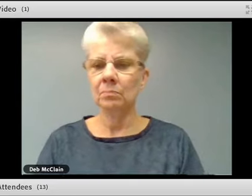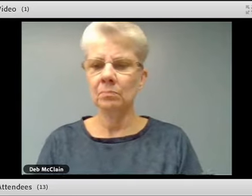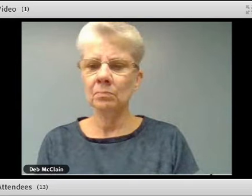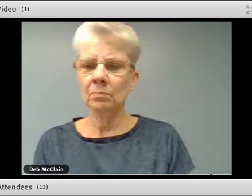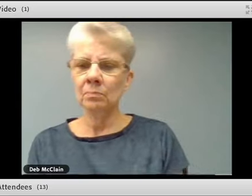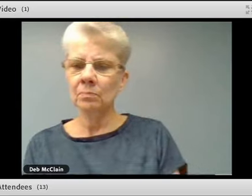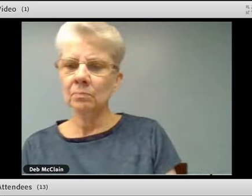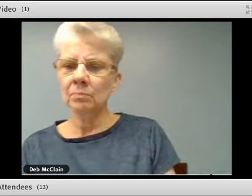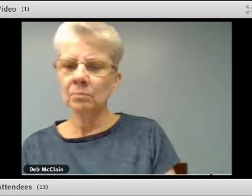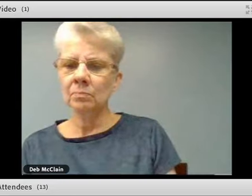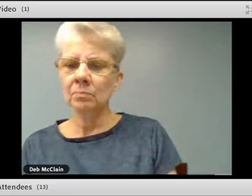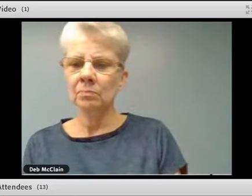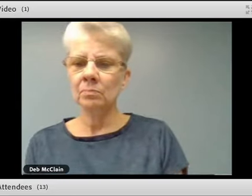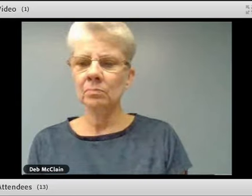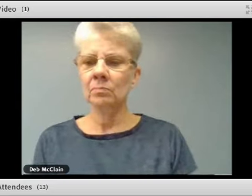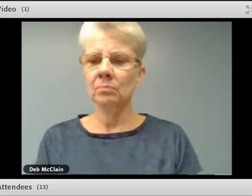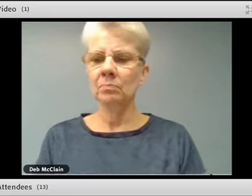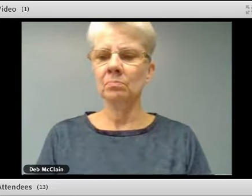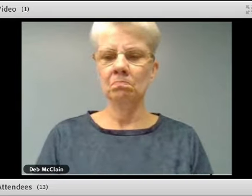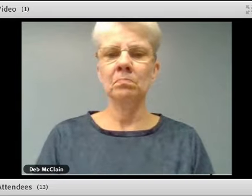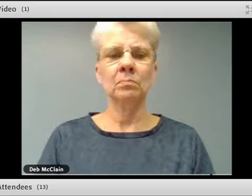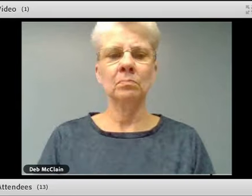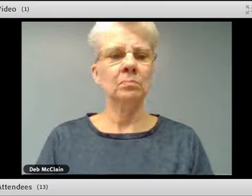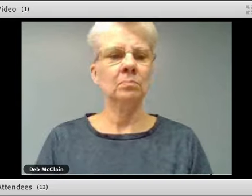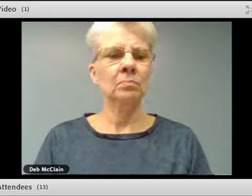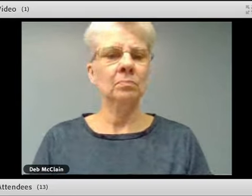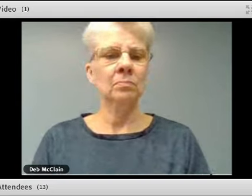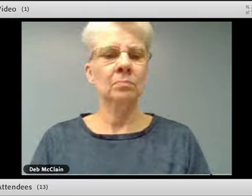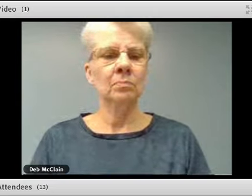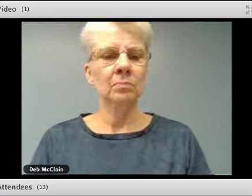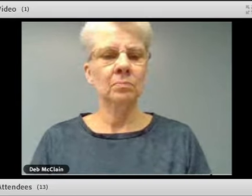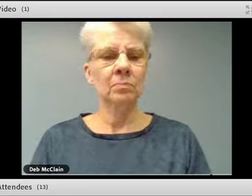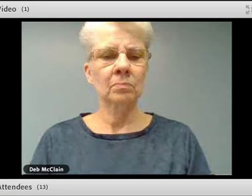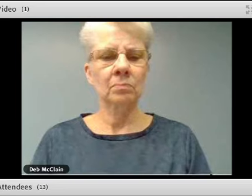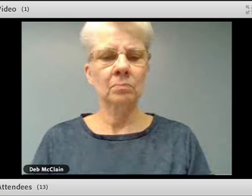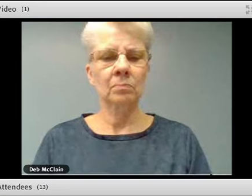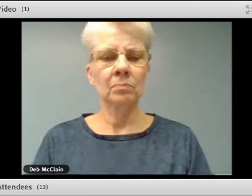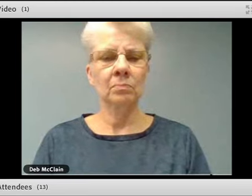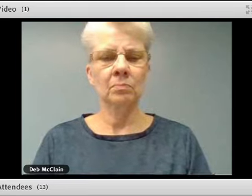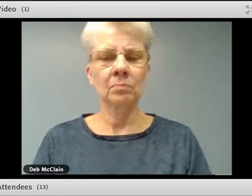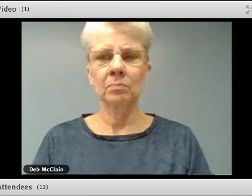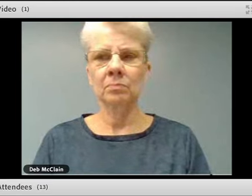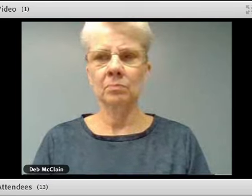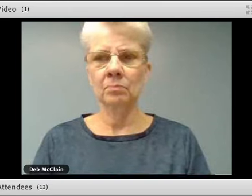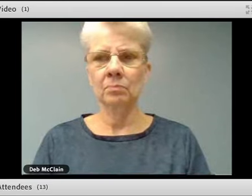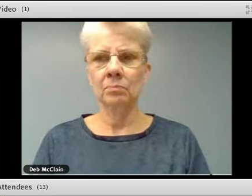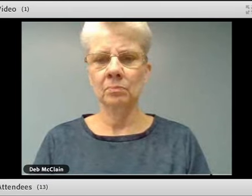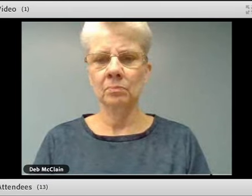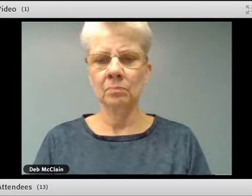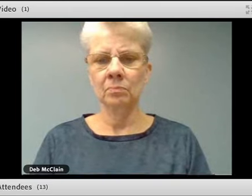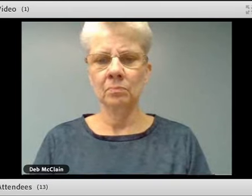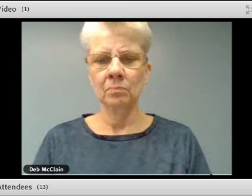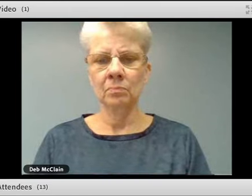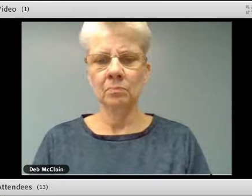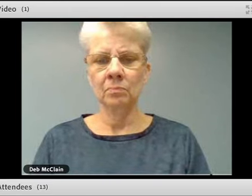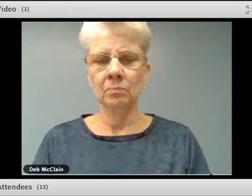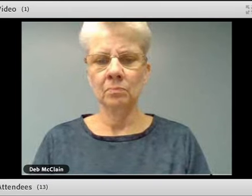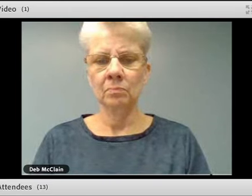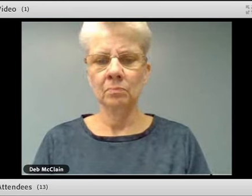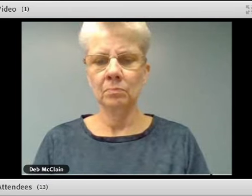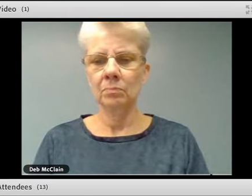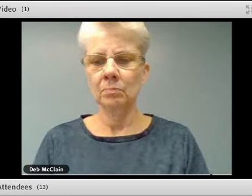a informative webinar this morning. Attendees, if you enjoyed this webinar, we ask that you join us on August 27th for Kayla's